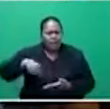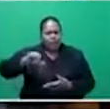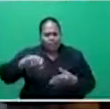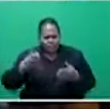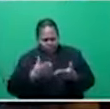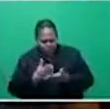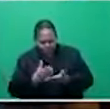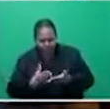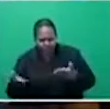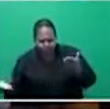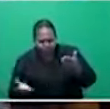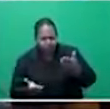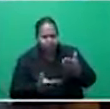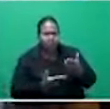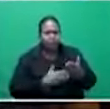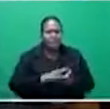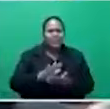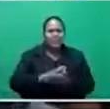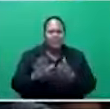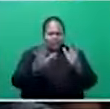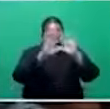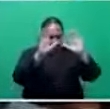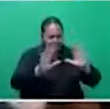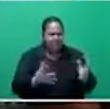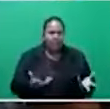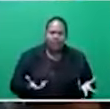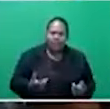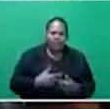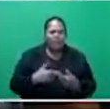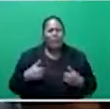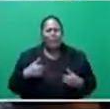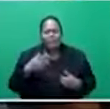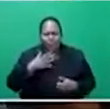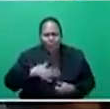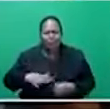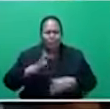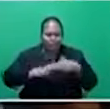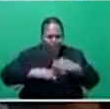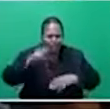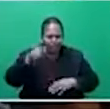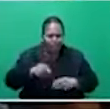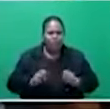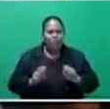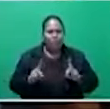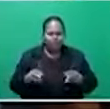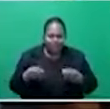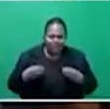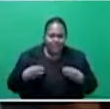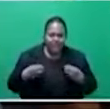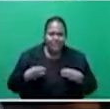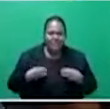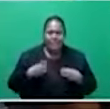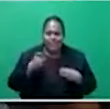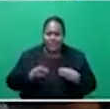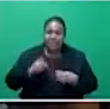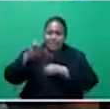that. That's the kind of expertise we are building. That's the kind of business opportunities we are creating. If they get some overseas experience, well and